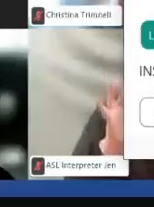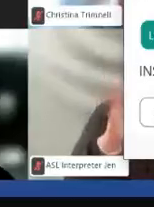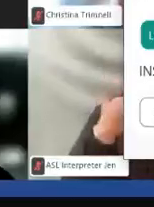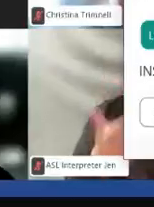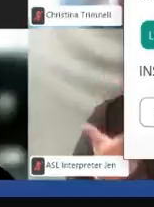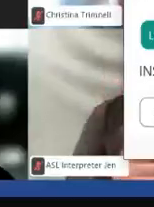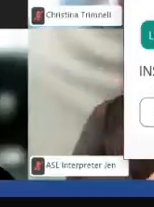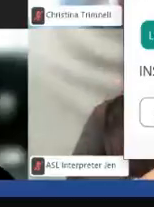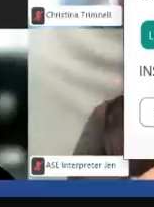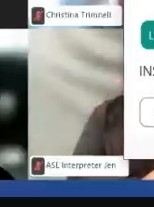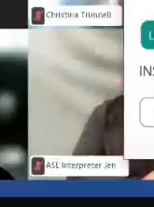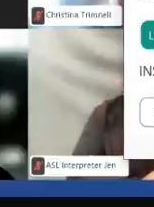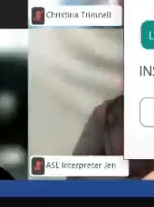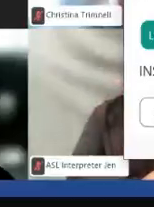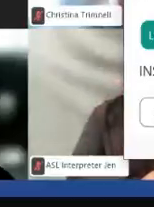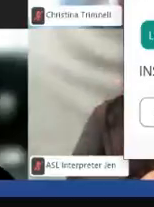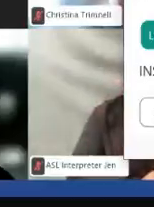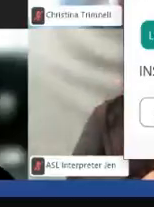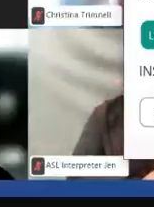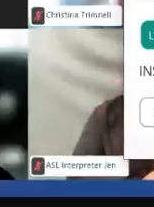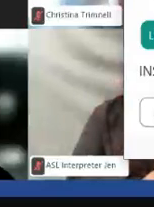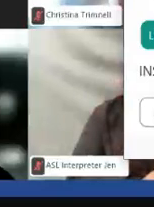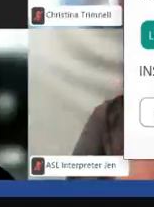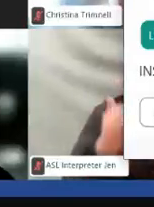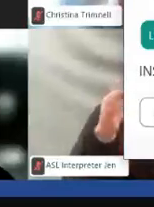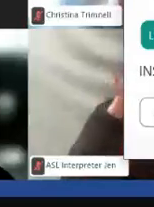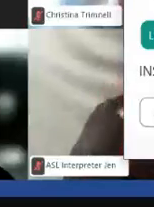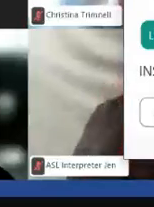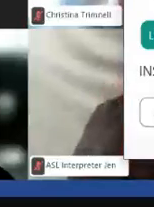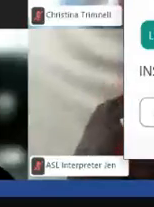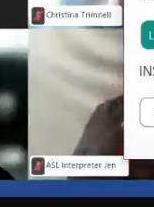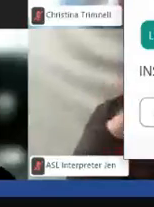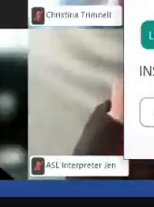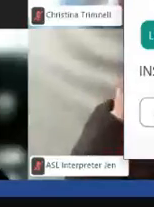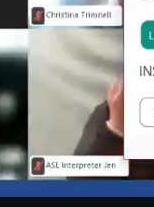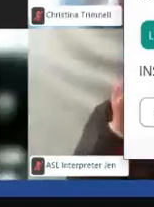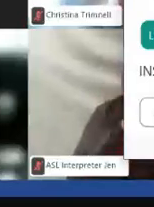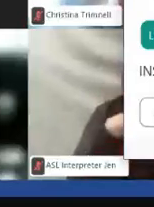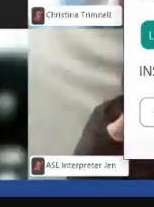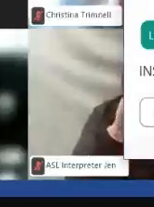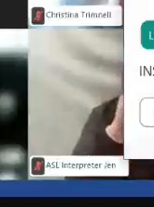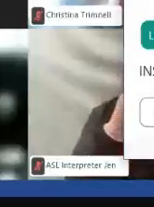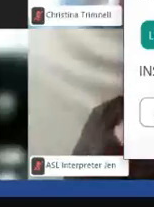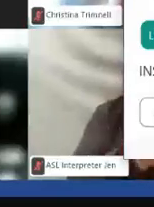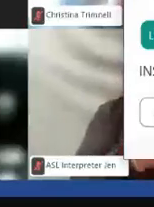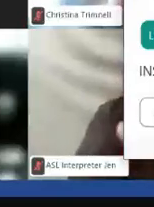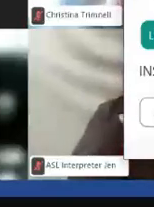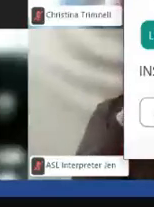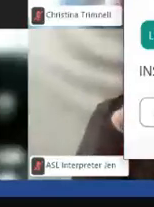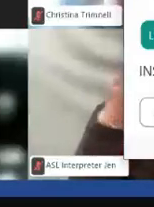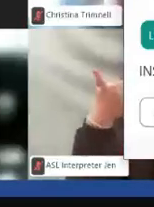go ahead. Okay, good. Yeah, the nominating committee met a couple of times and we had